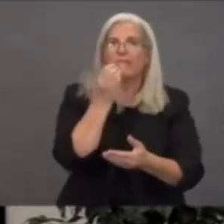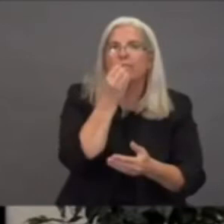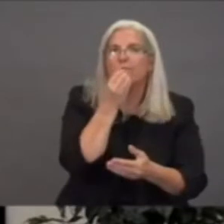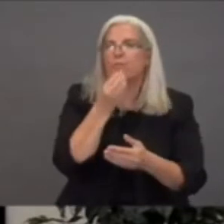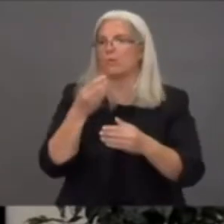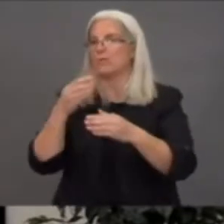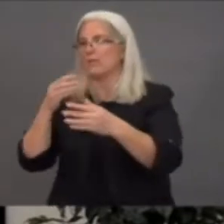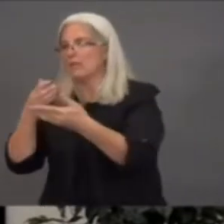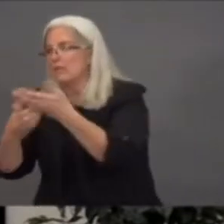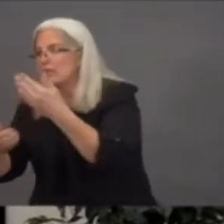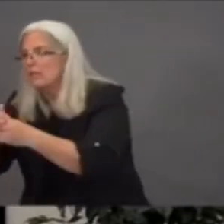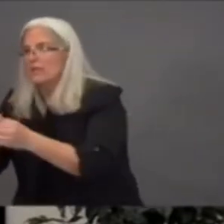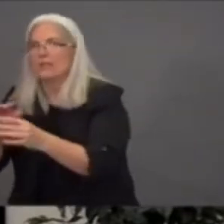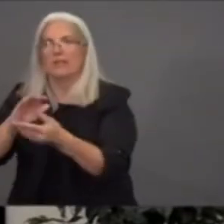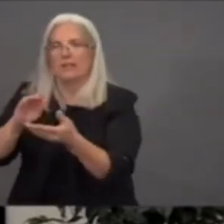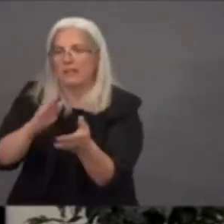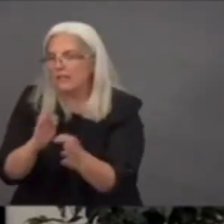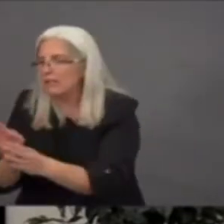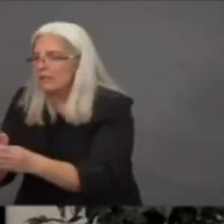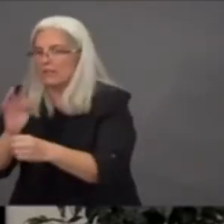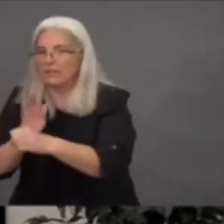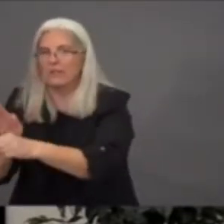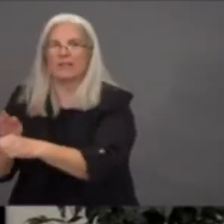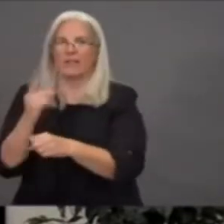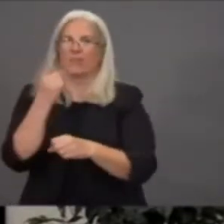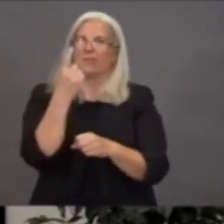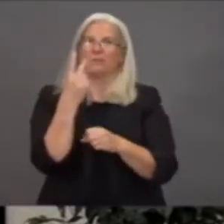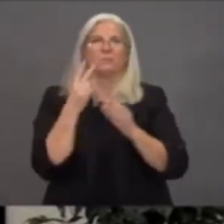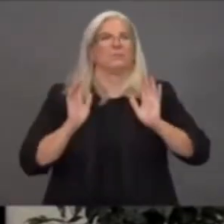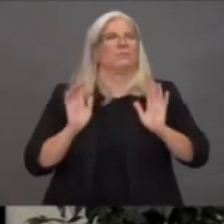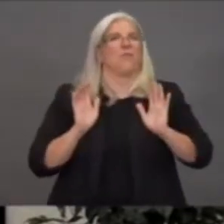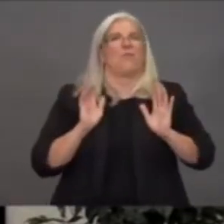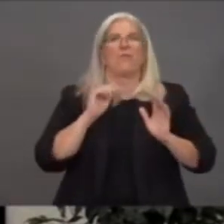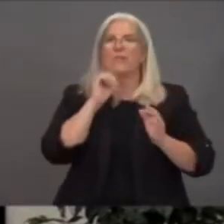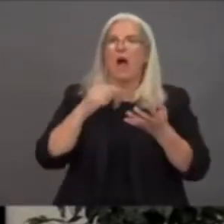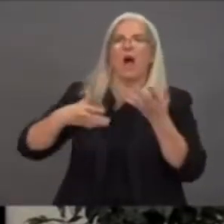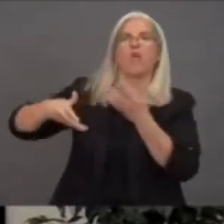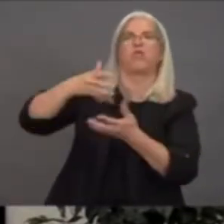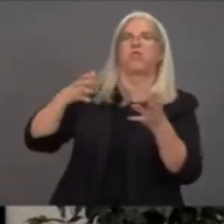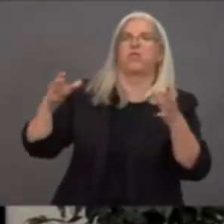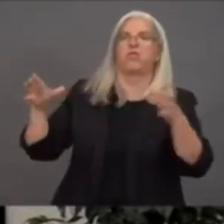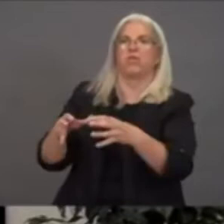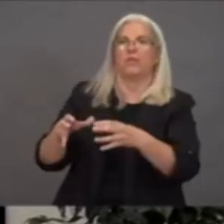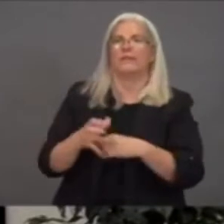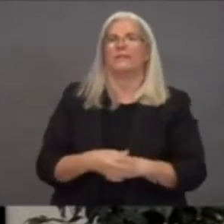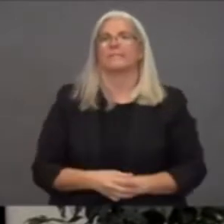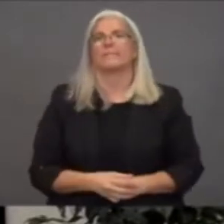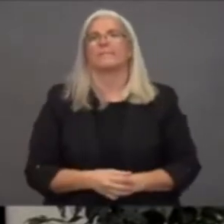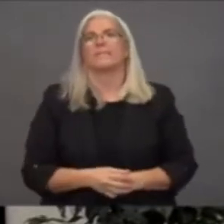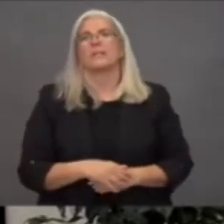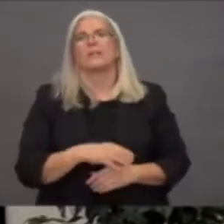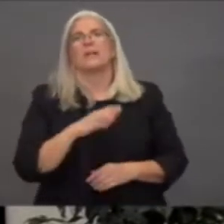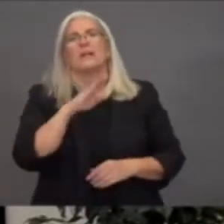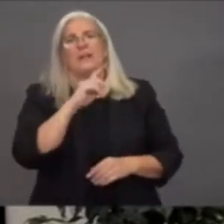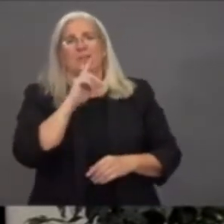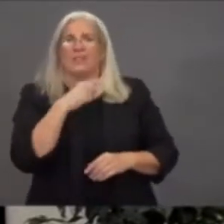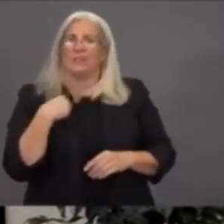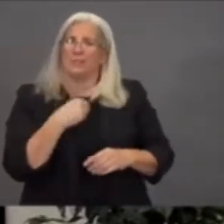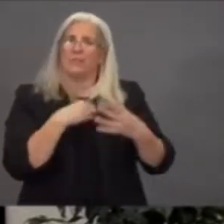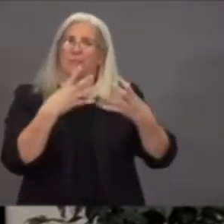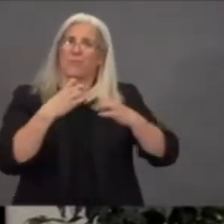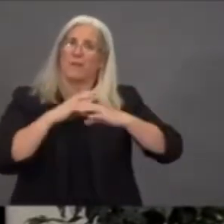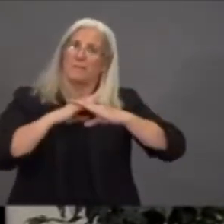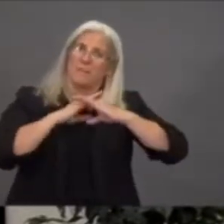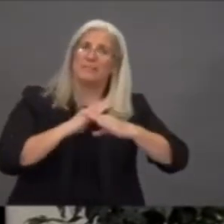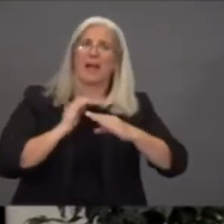Right, and how you mentioned earlier, just protecting our loved ones, protecting ourselves. We have tools in place that we can utilize,